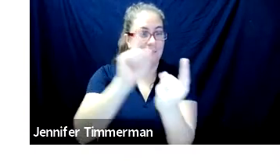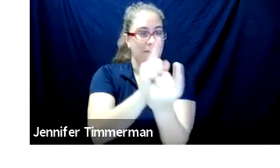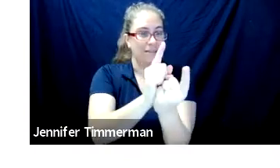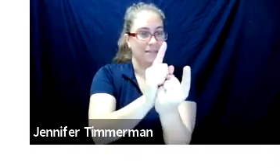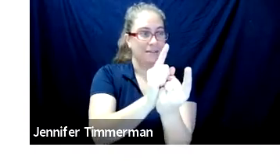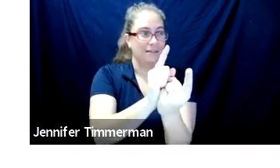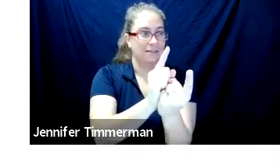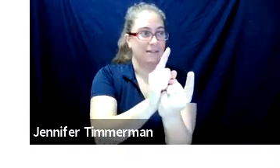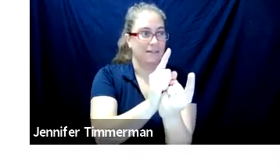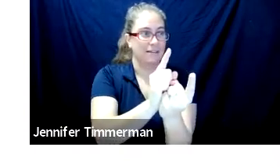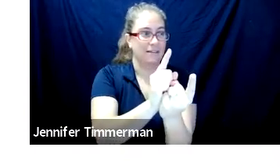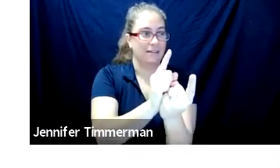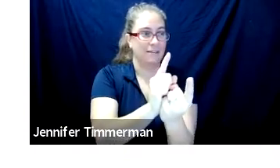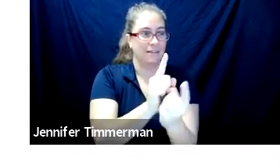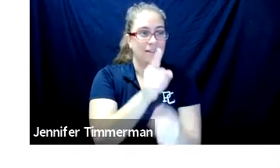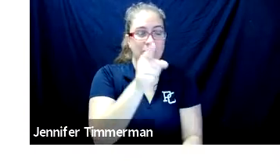Meet